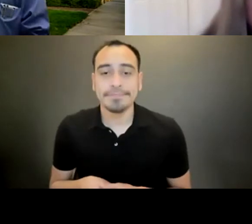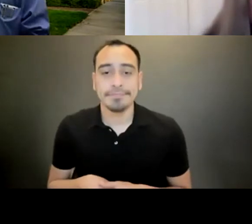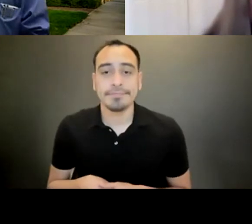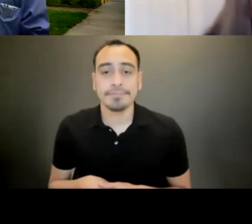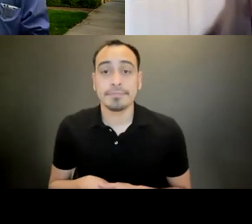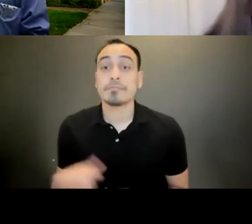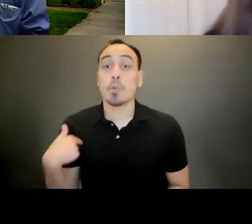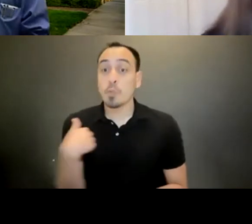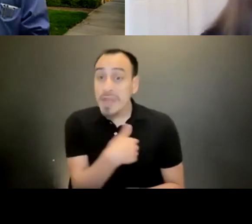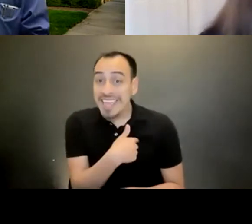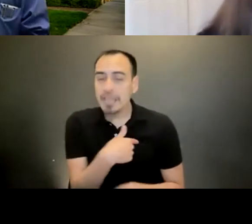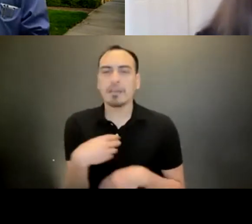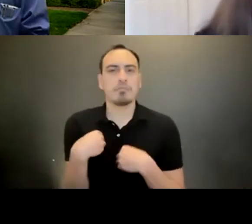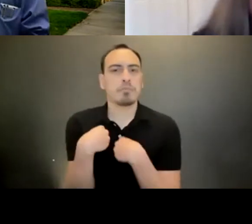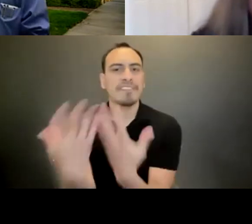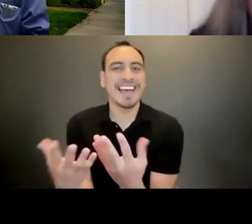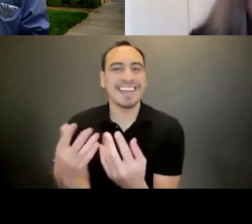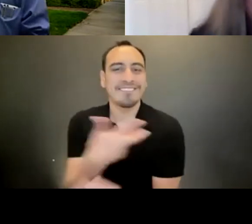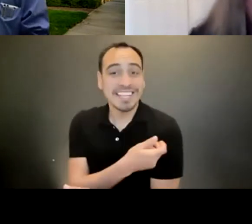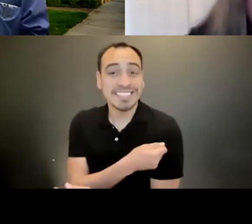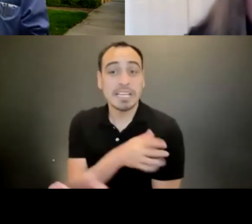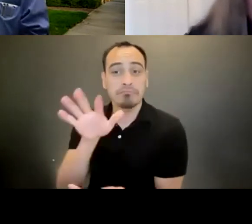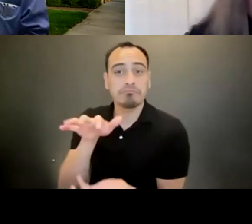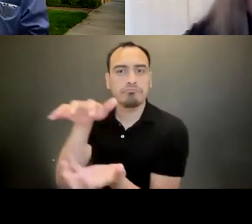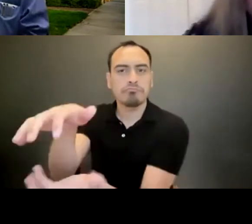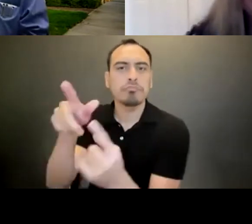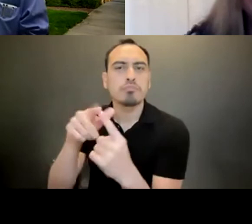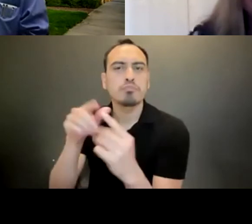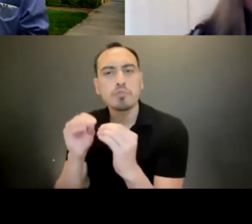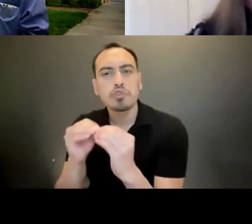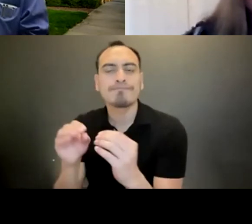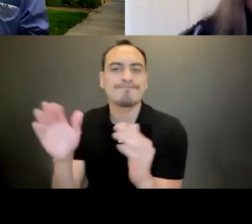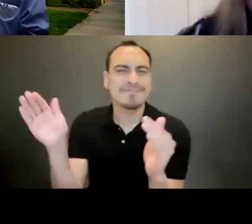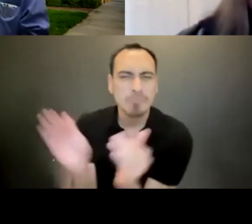we provide vaccine to the smaller providers.